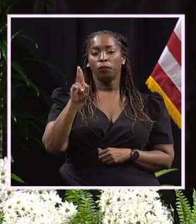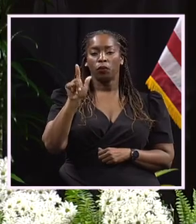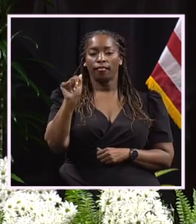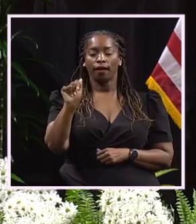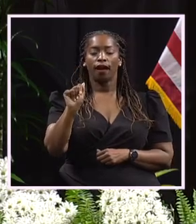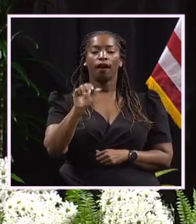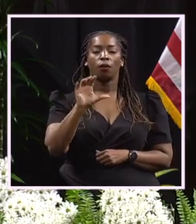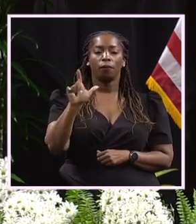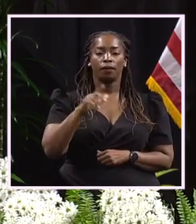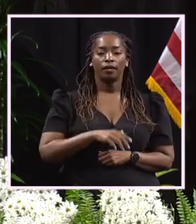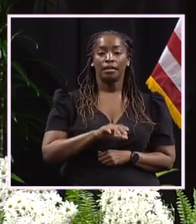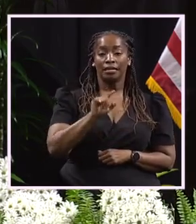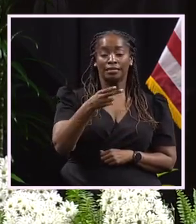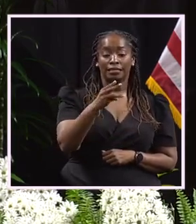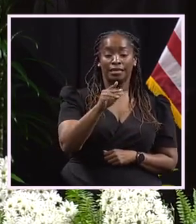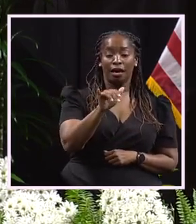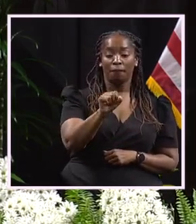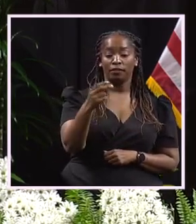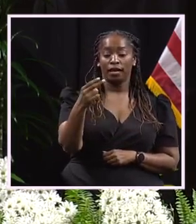Thomas H. Dang.